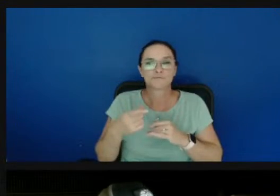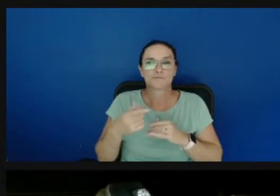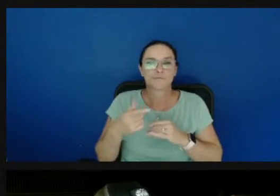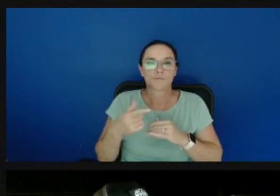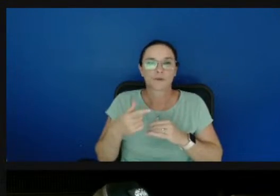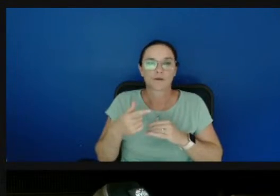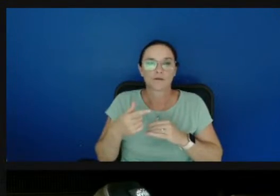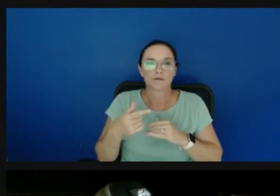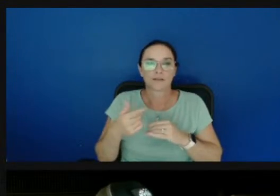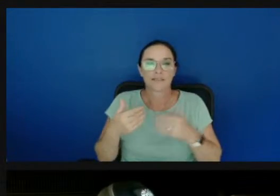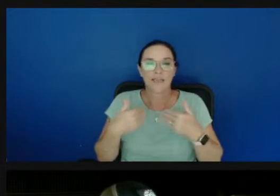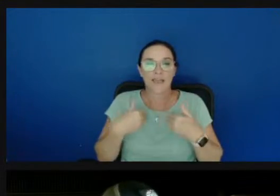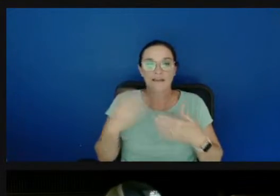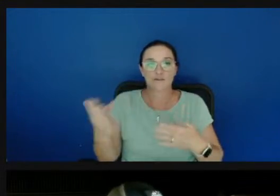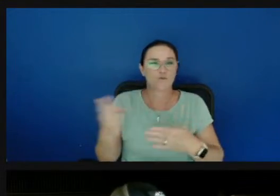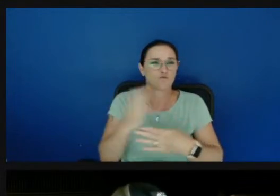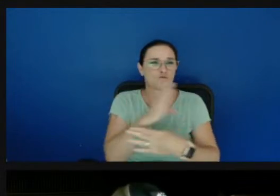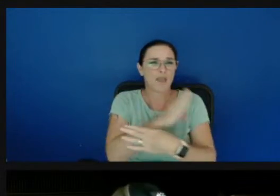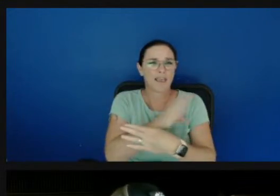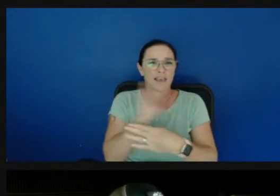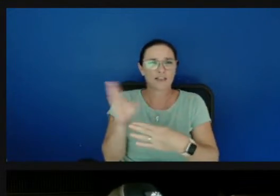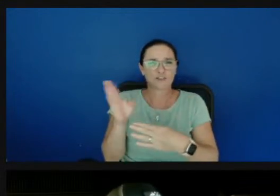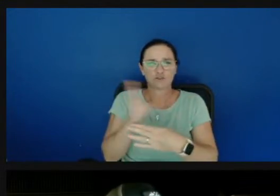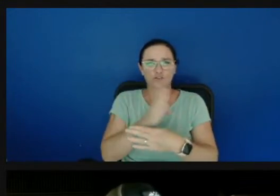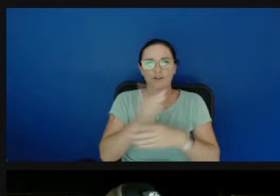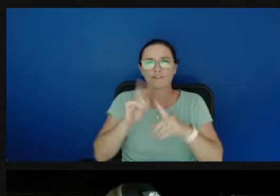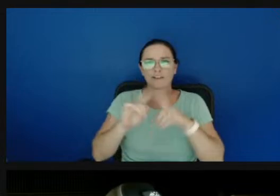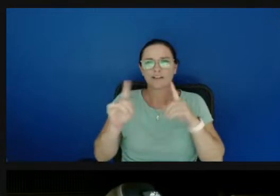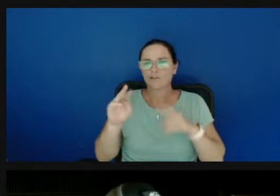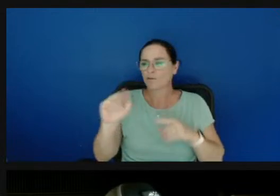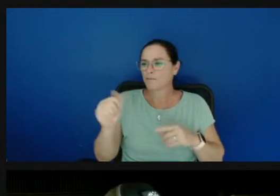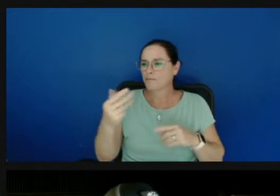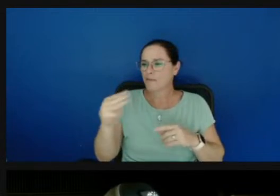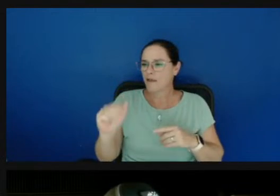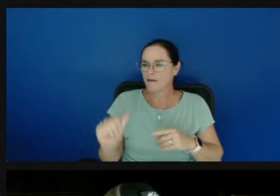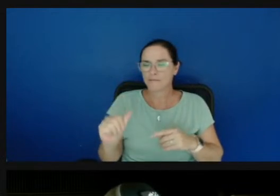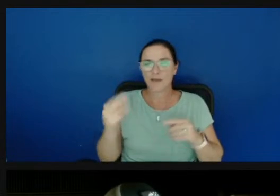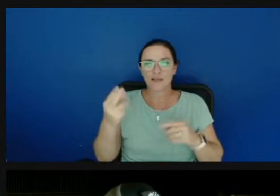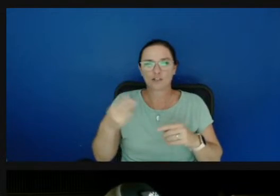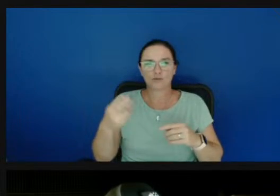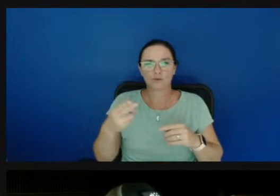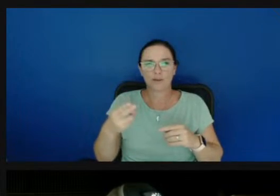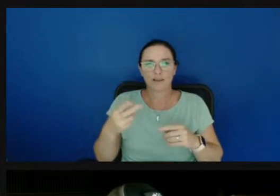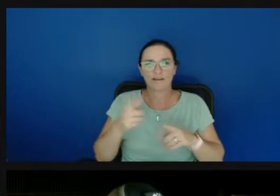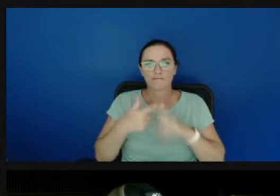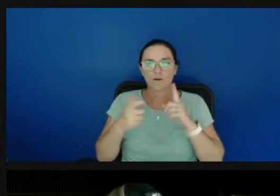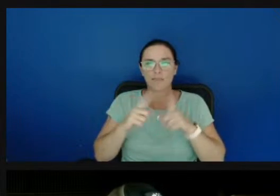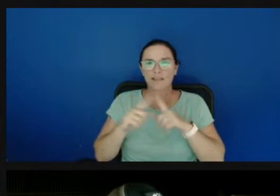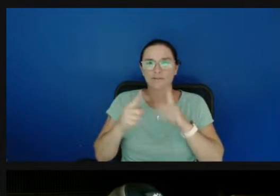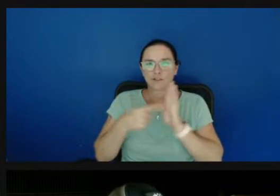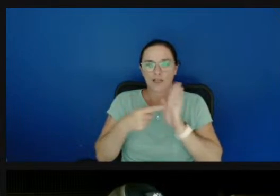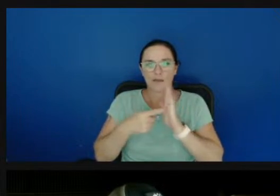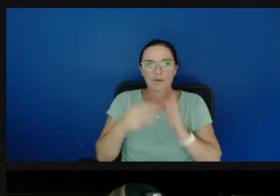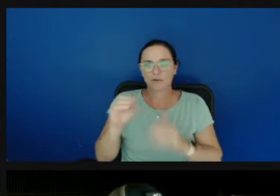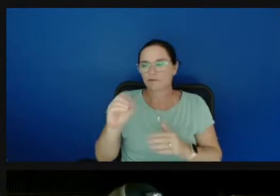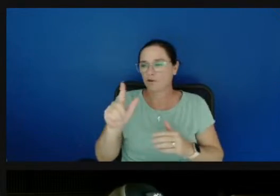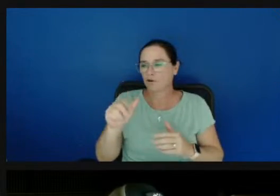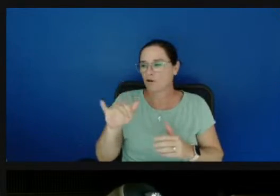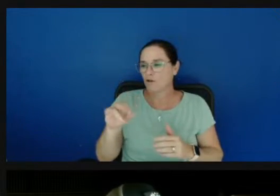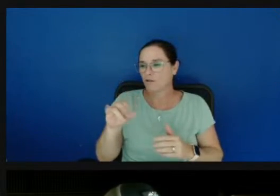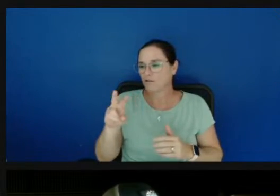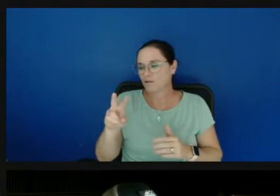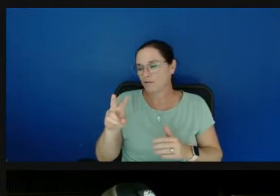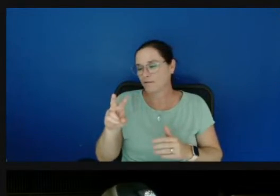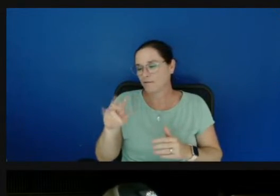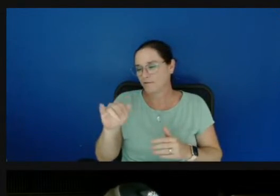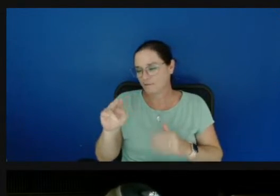a large range of different magma histories of the samples of olivines they've gotten so far. So